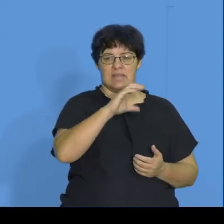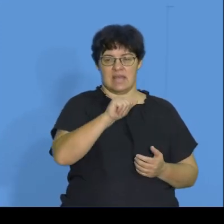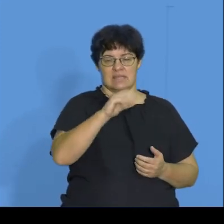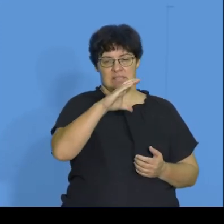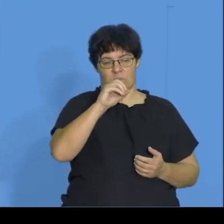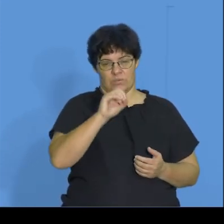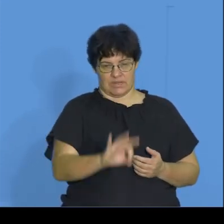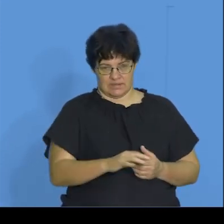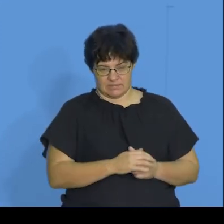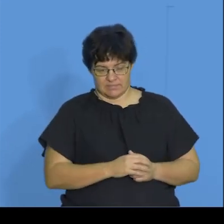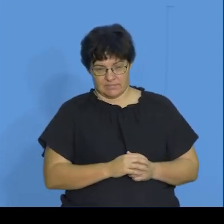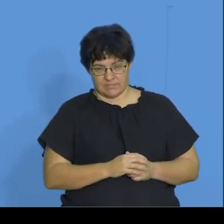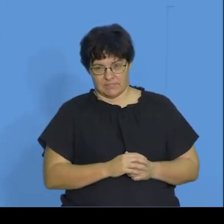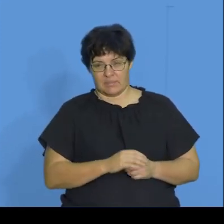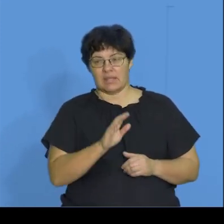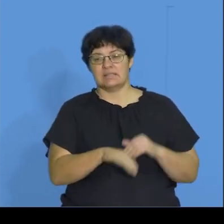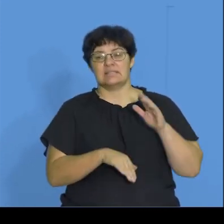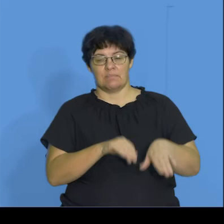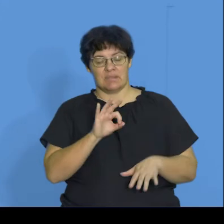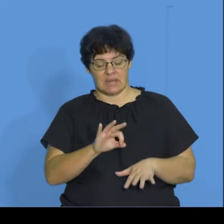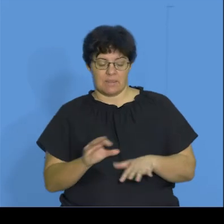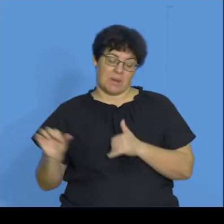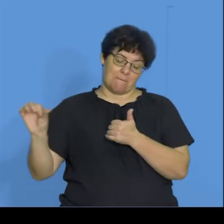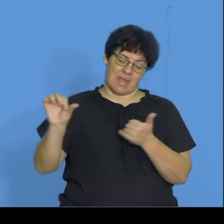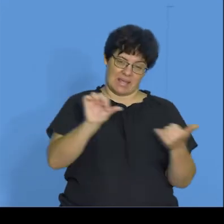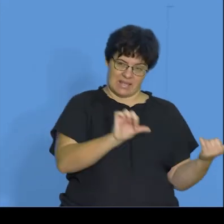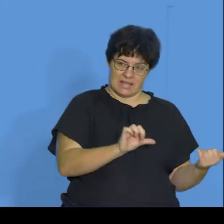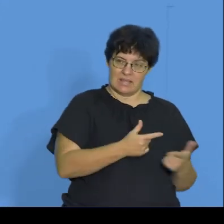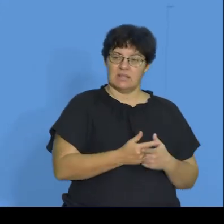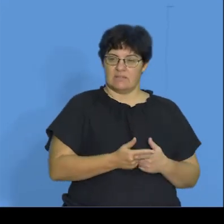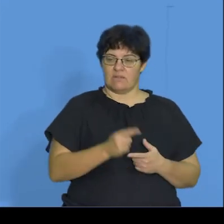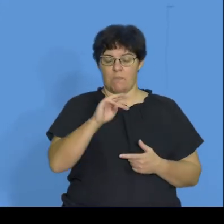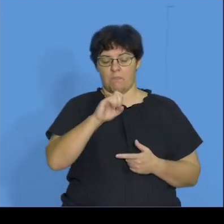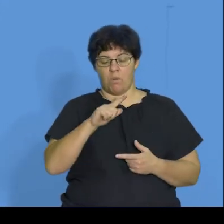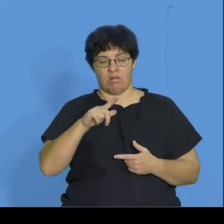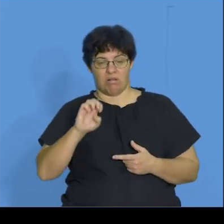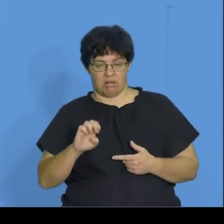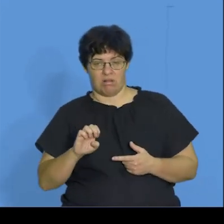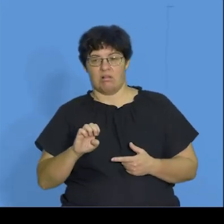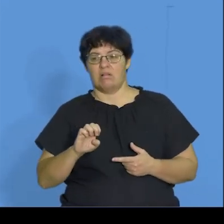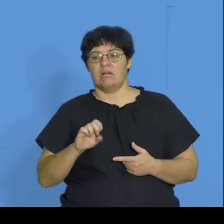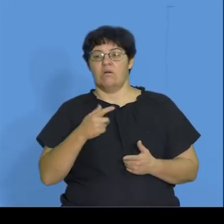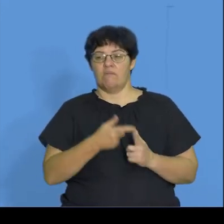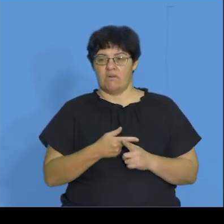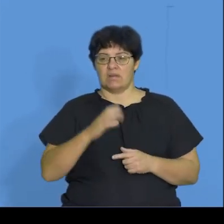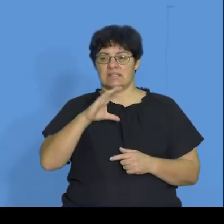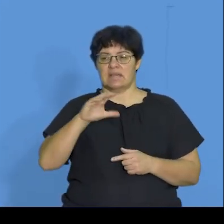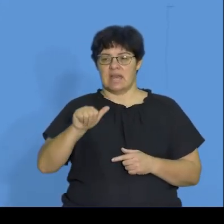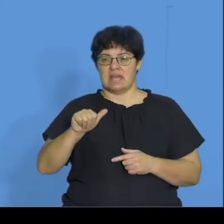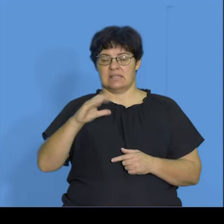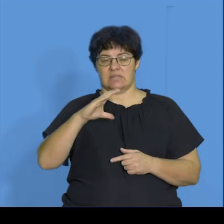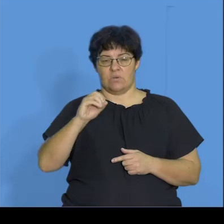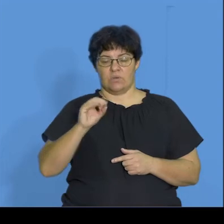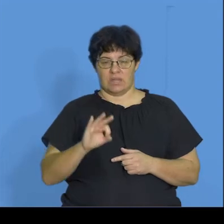the eggshells. So step 3, and then we work backwards, we determine the mole of calcium carbonate needed to release that amount of